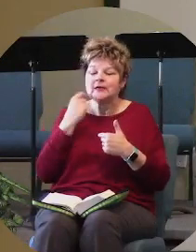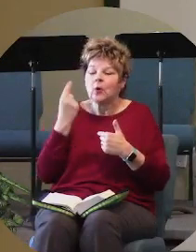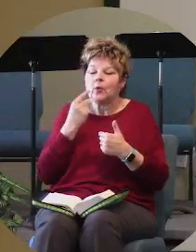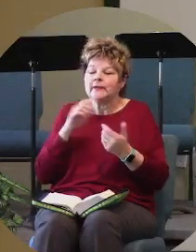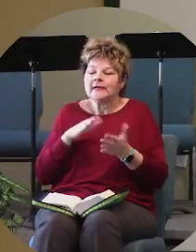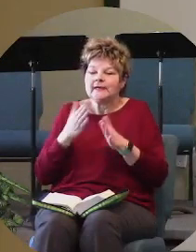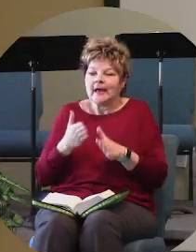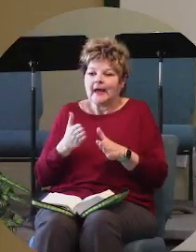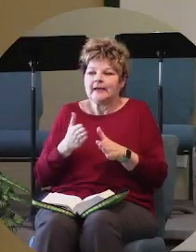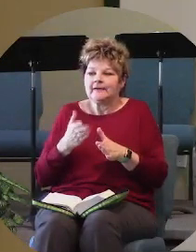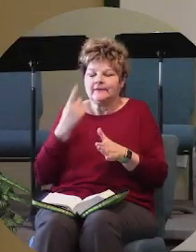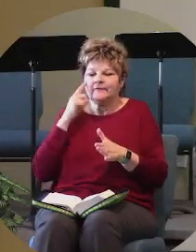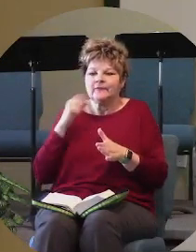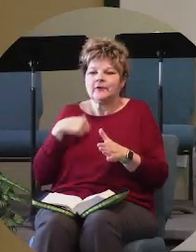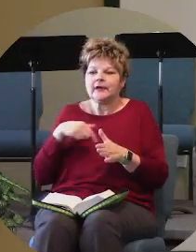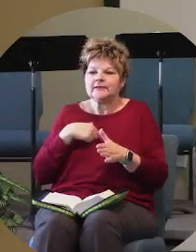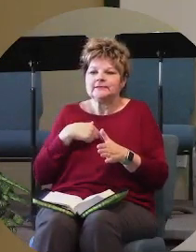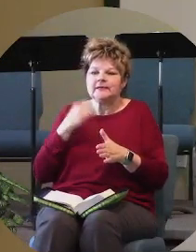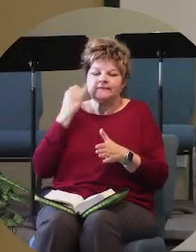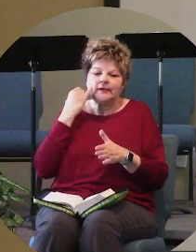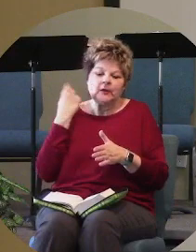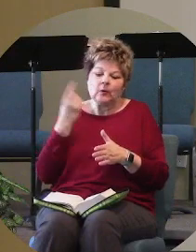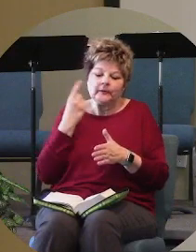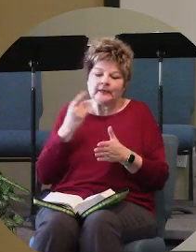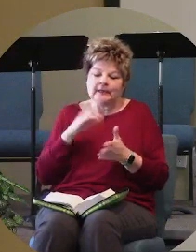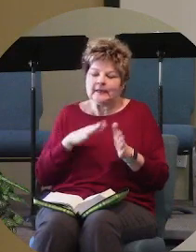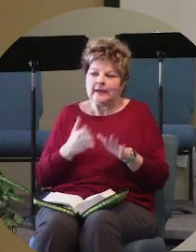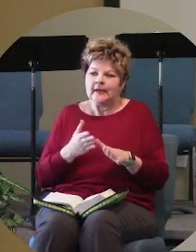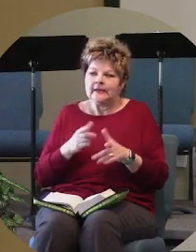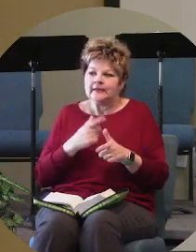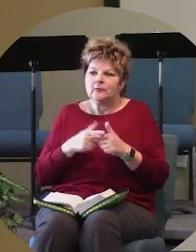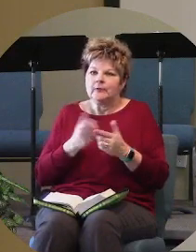If he just died for us, then we'd be serving a dead Savior.